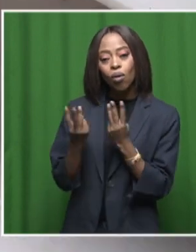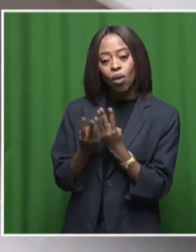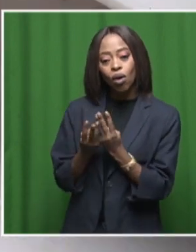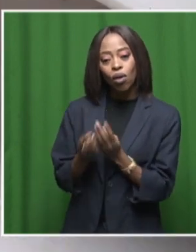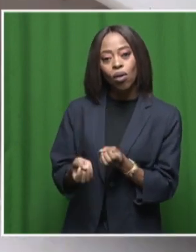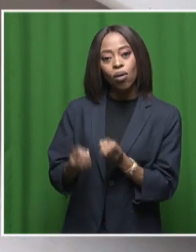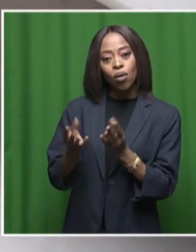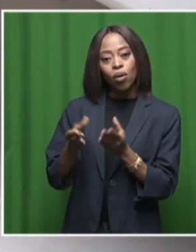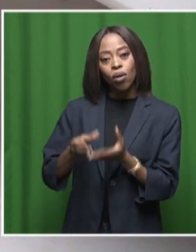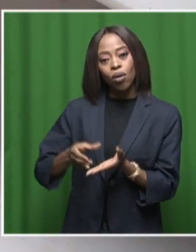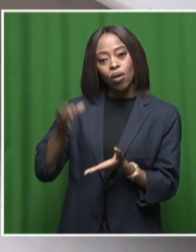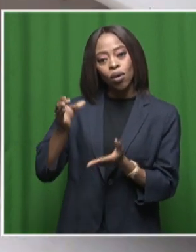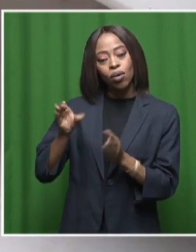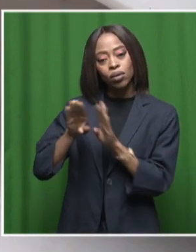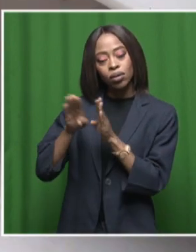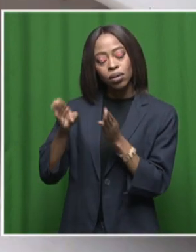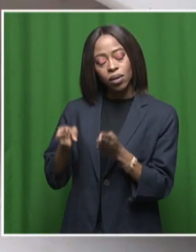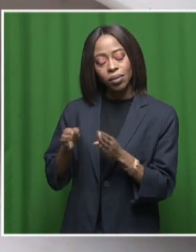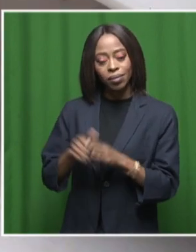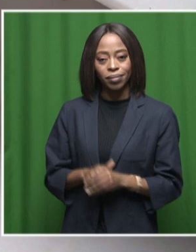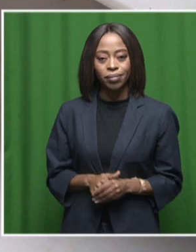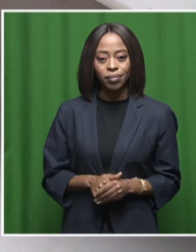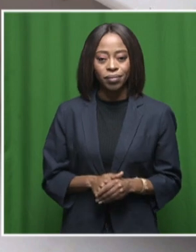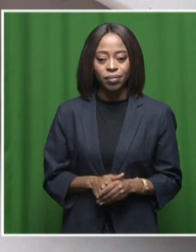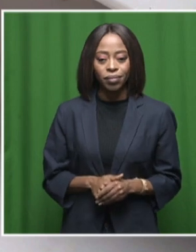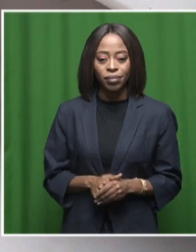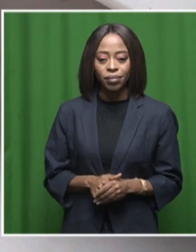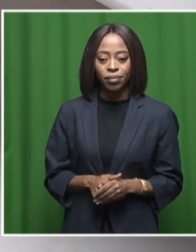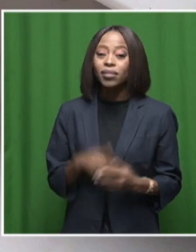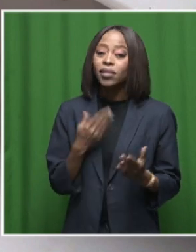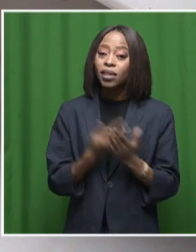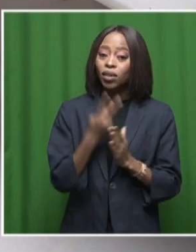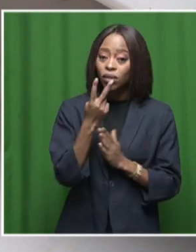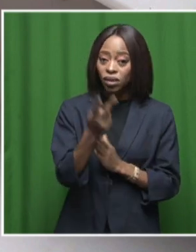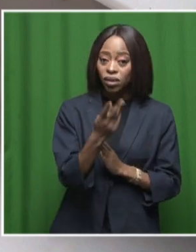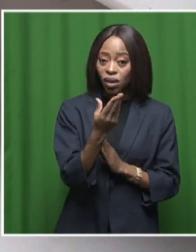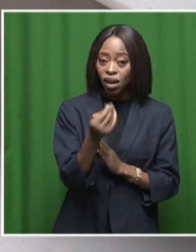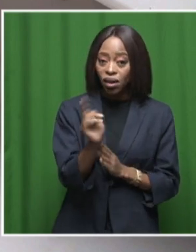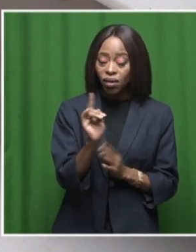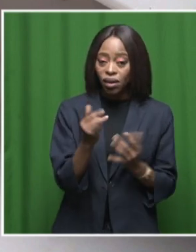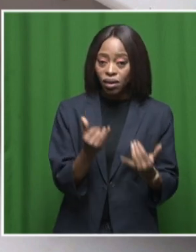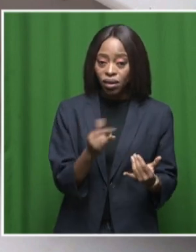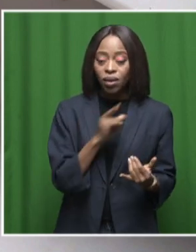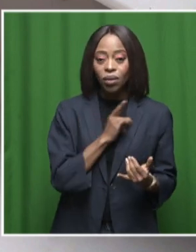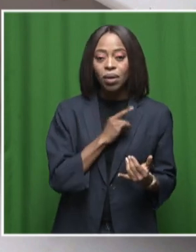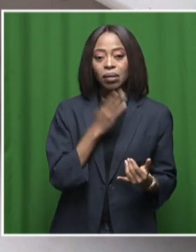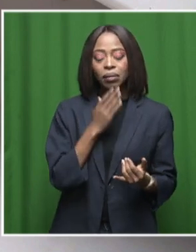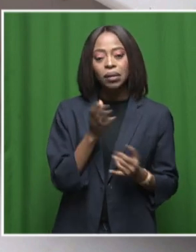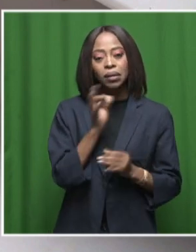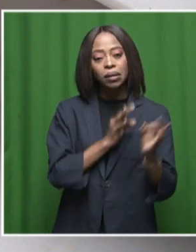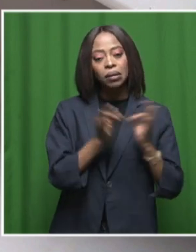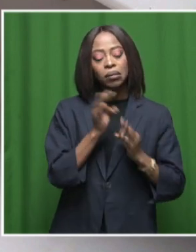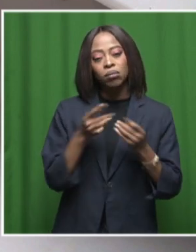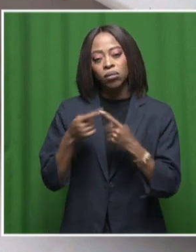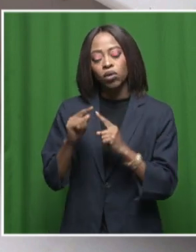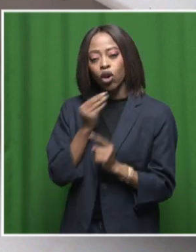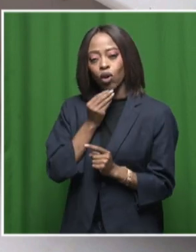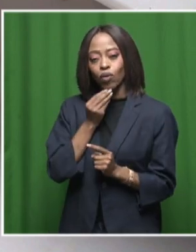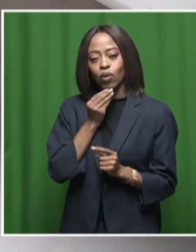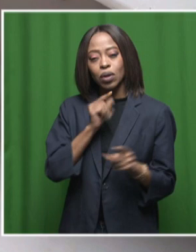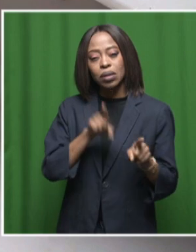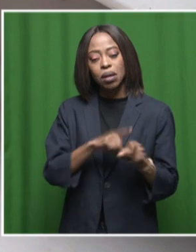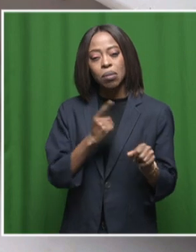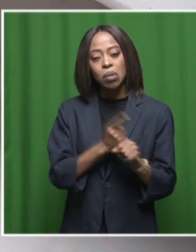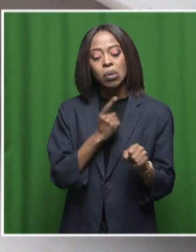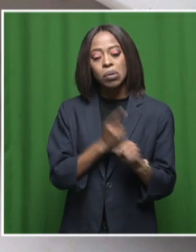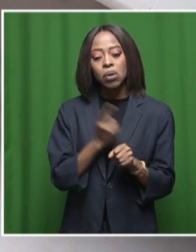glass on your table. I wonder if you can see what's on your screen at the moment. take us through the different dishes that, you know, we're